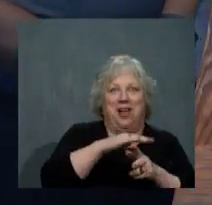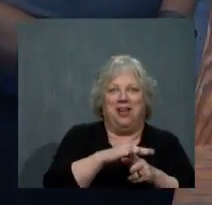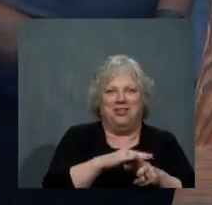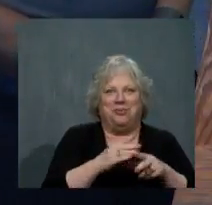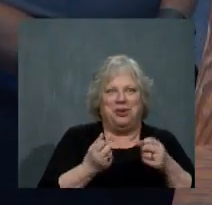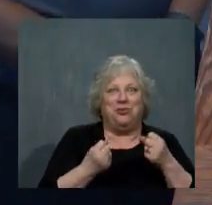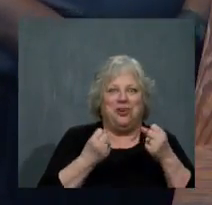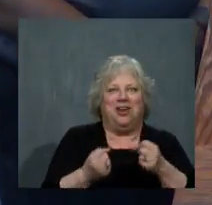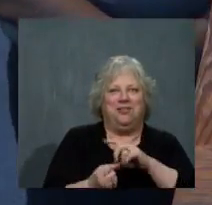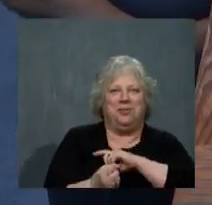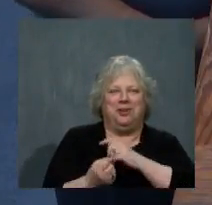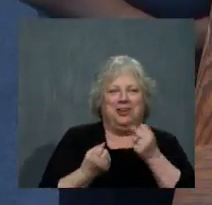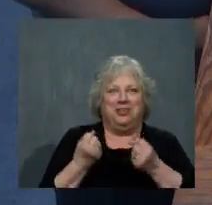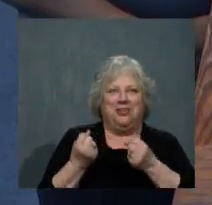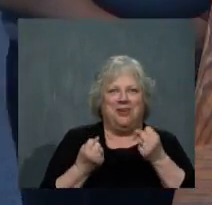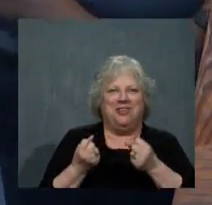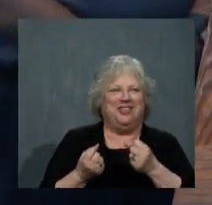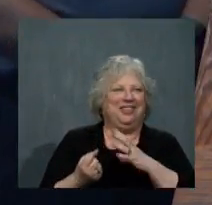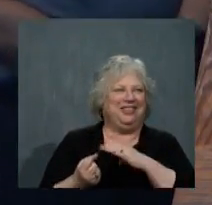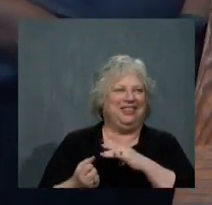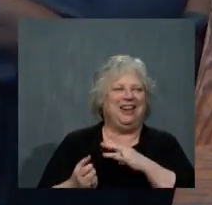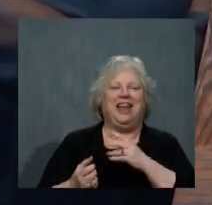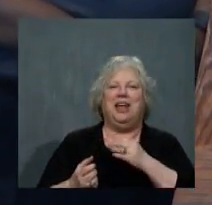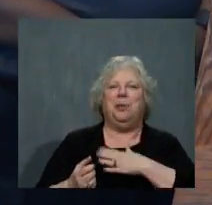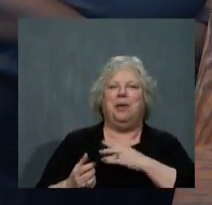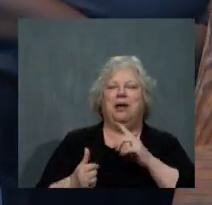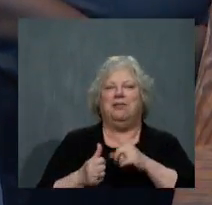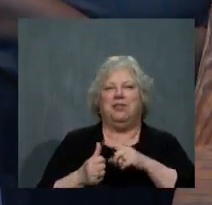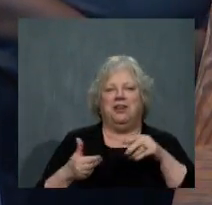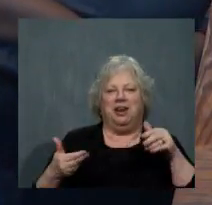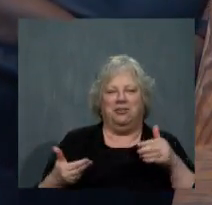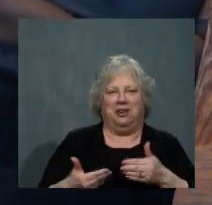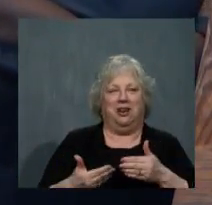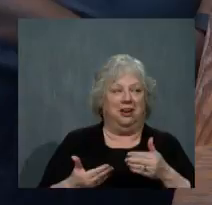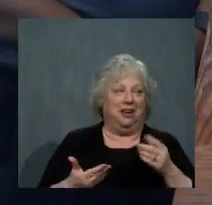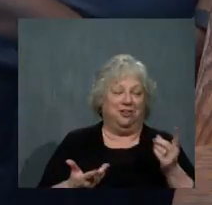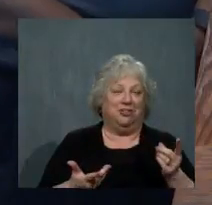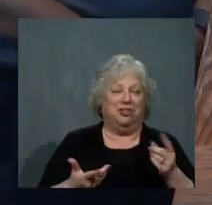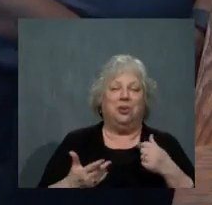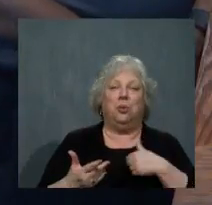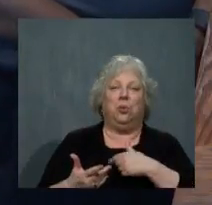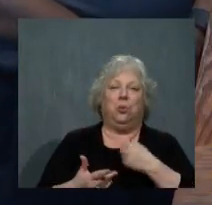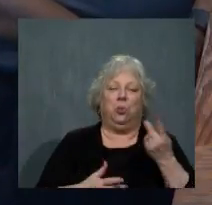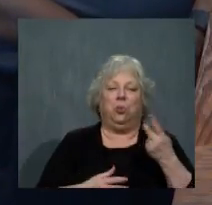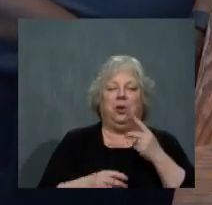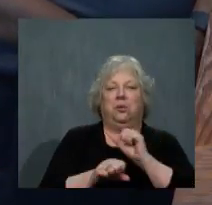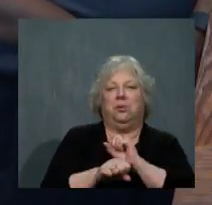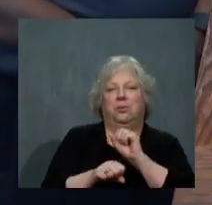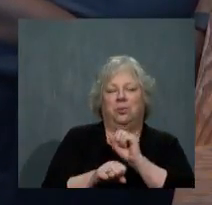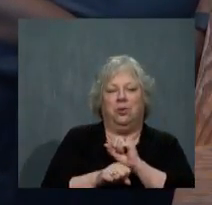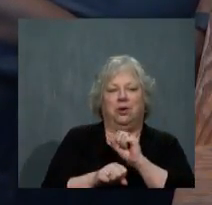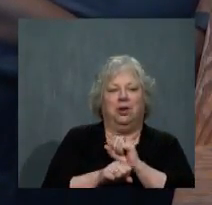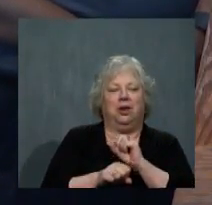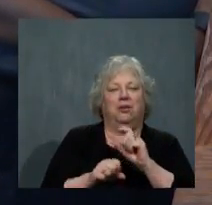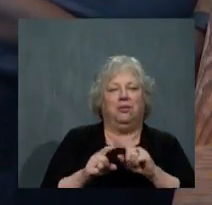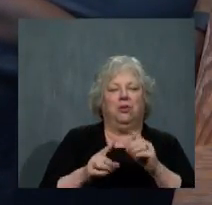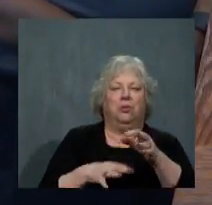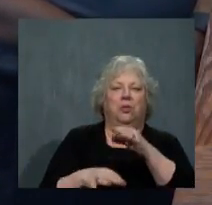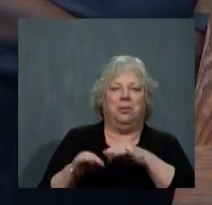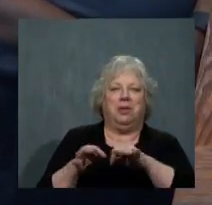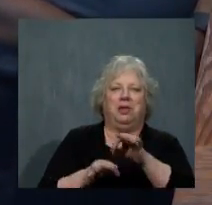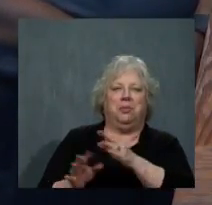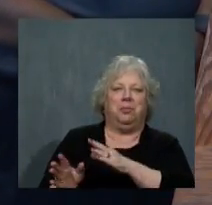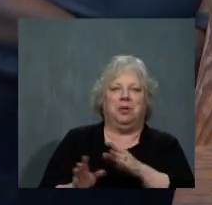And in my first introduction to him was, we were working on a replacement